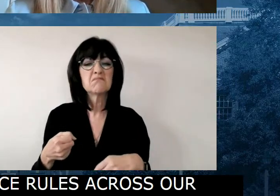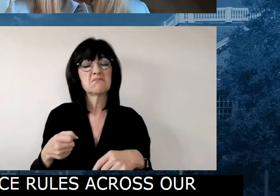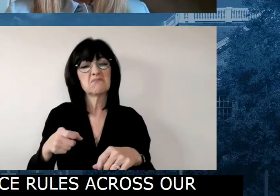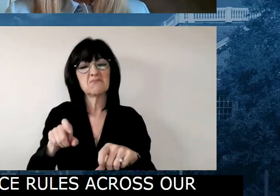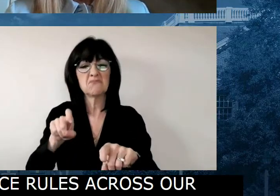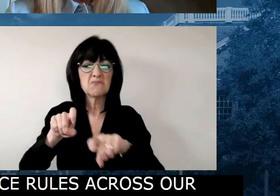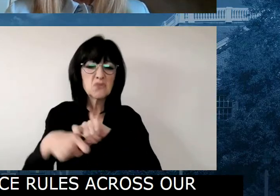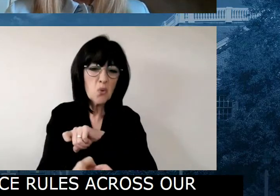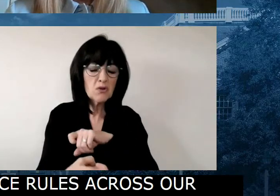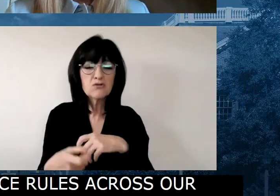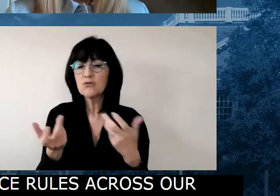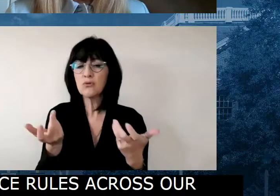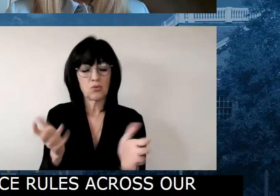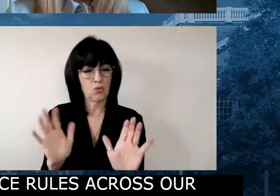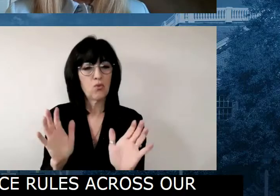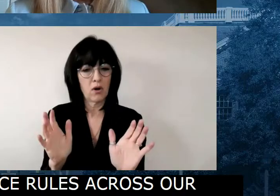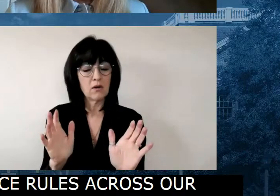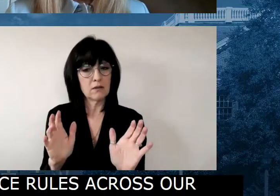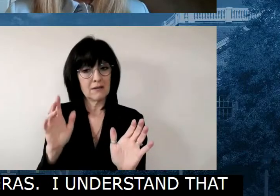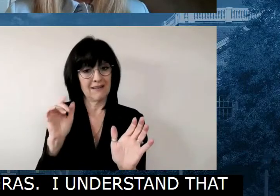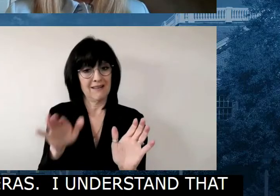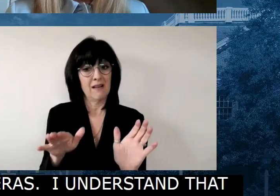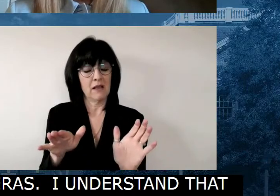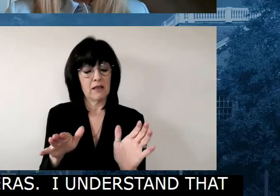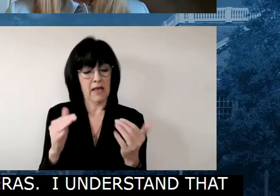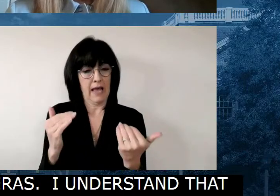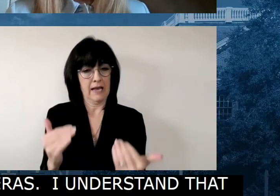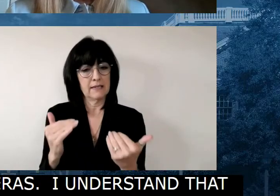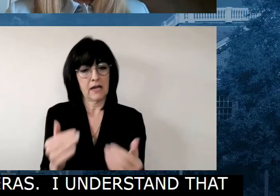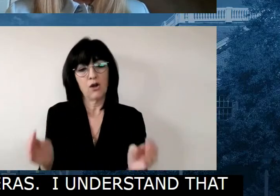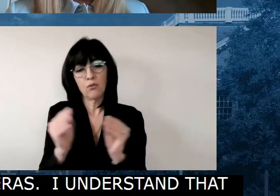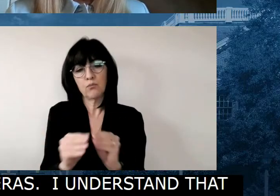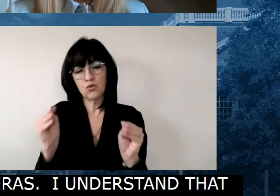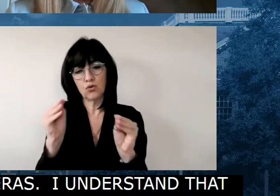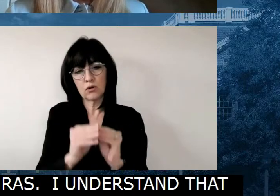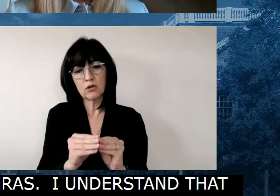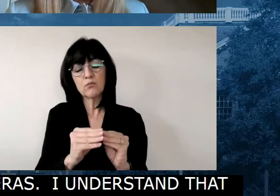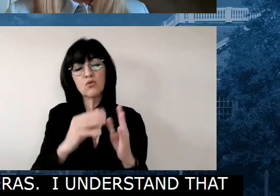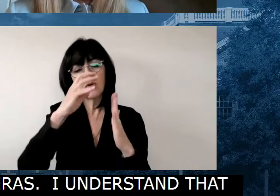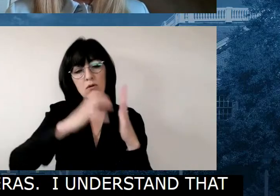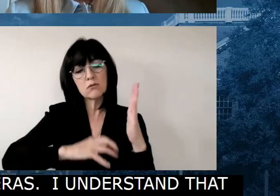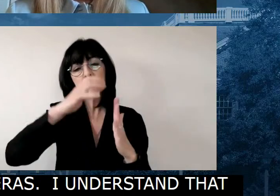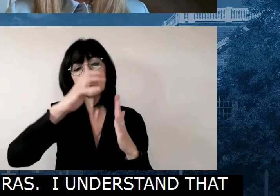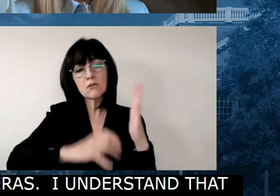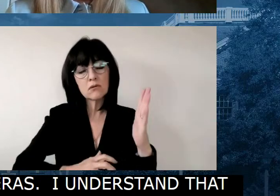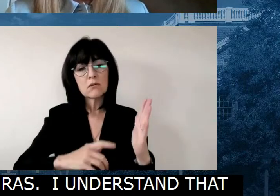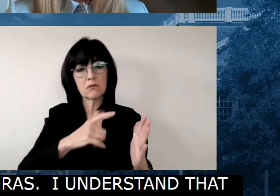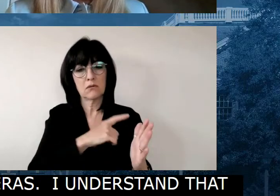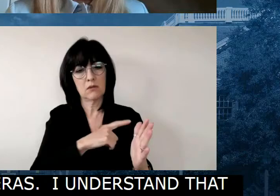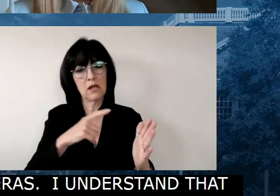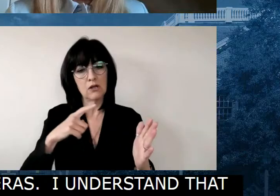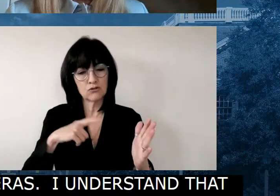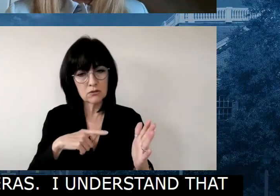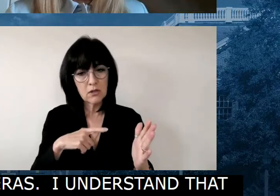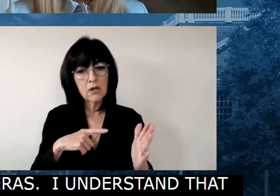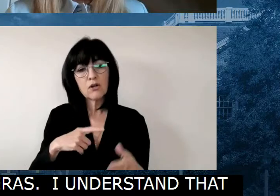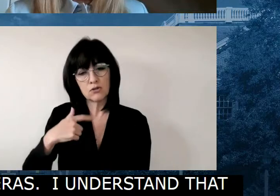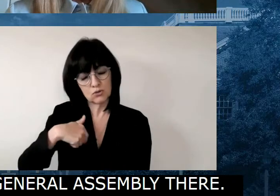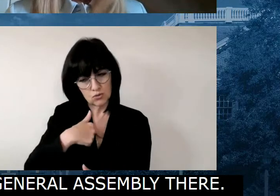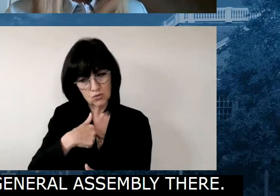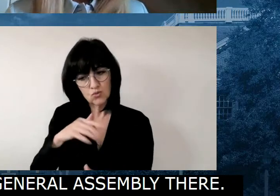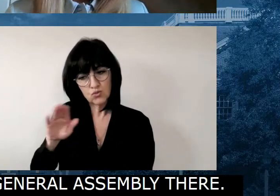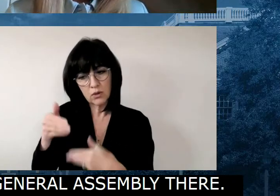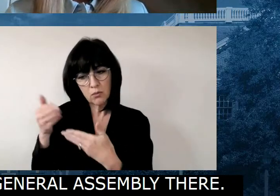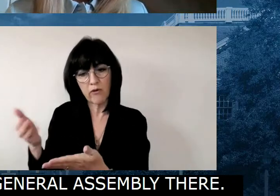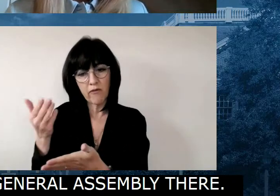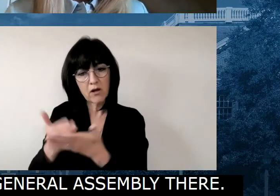that legislation is moving through the General Assembly there. We've made funds available there. I know the